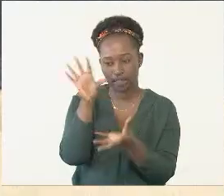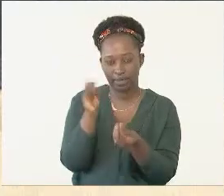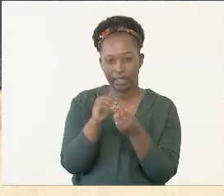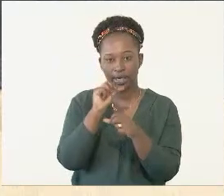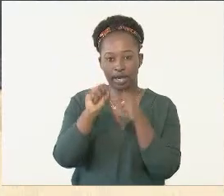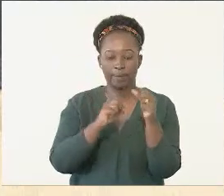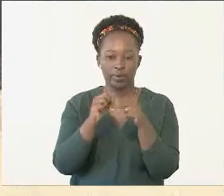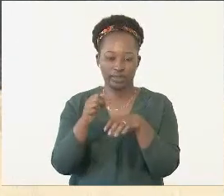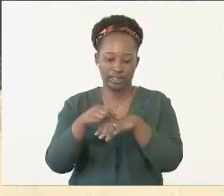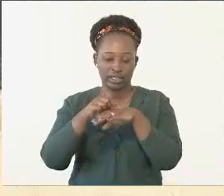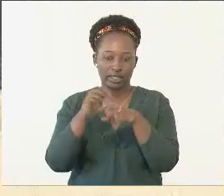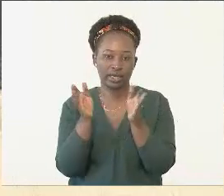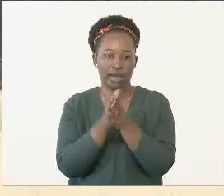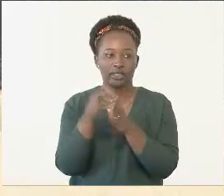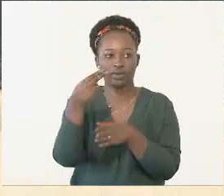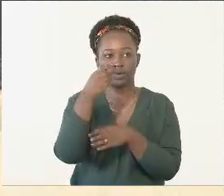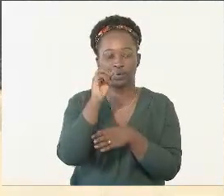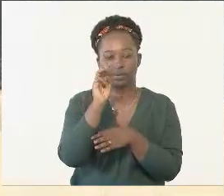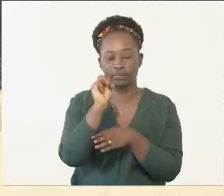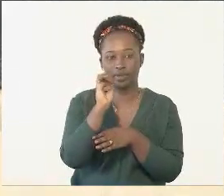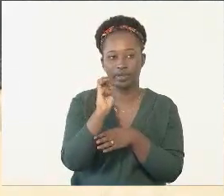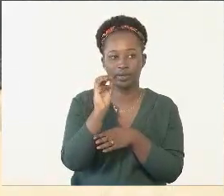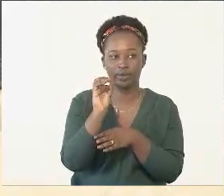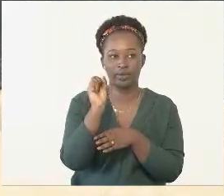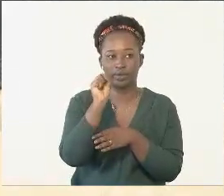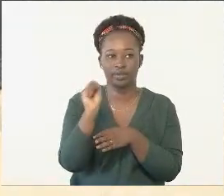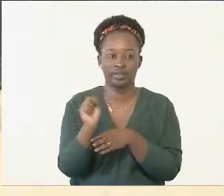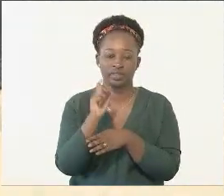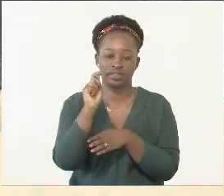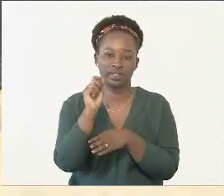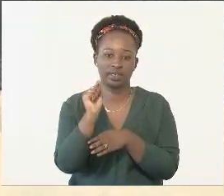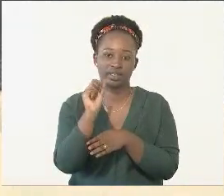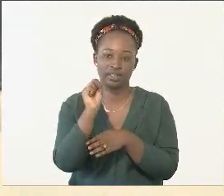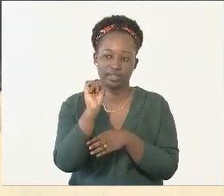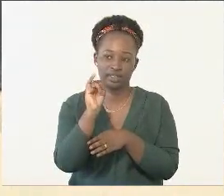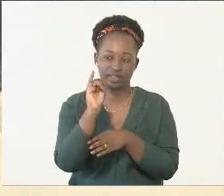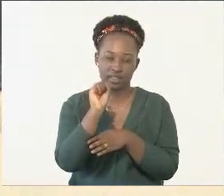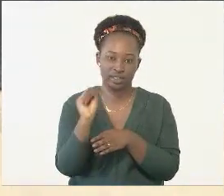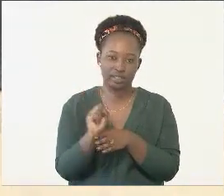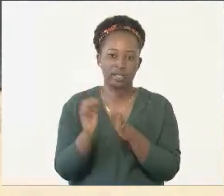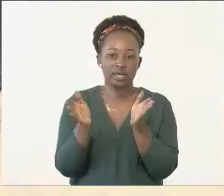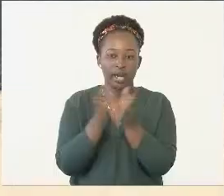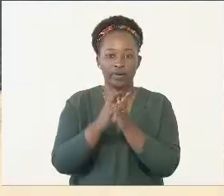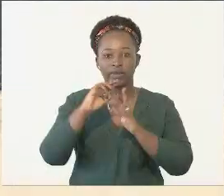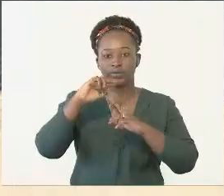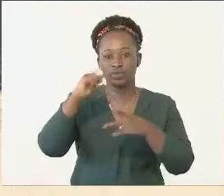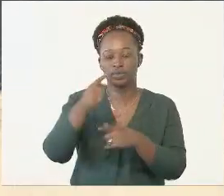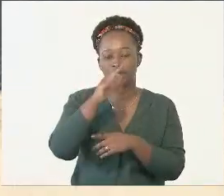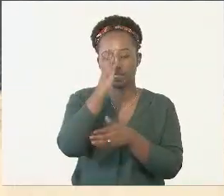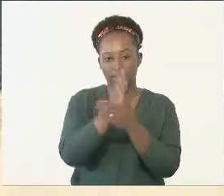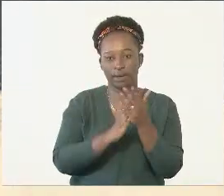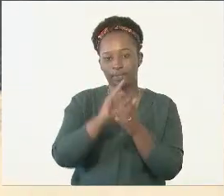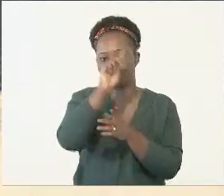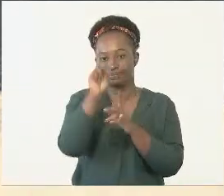and homeostasis. We are going to give some of the answers to the given questions. All